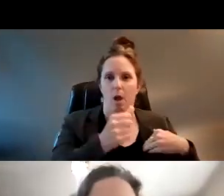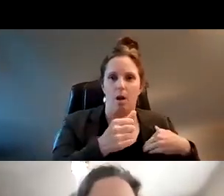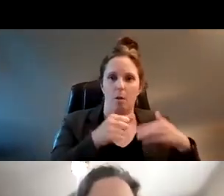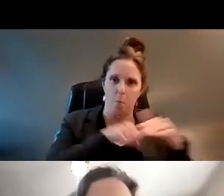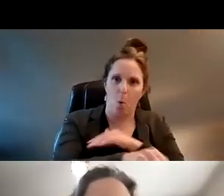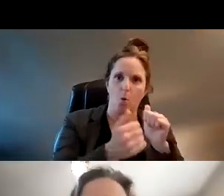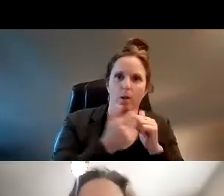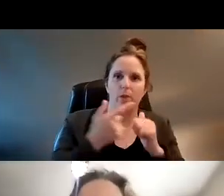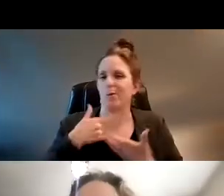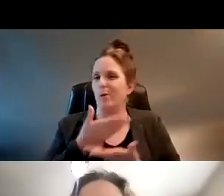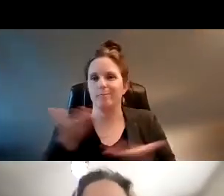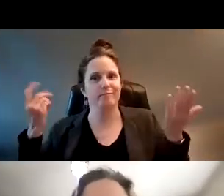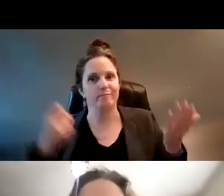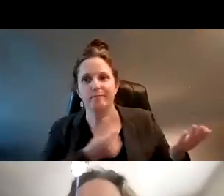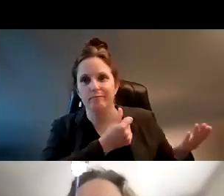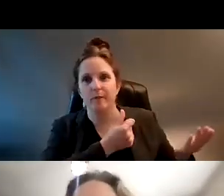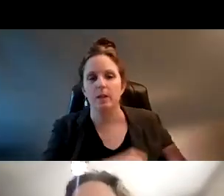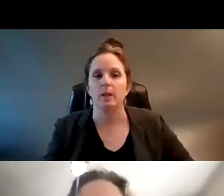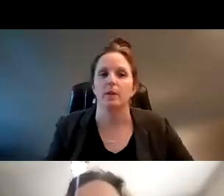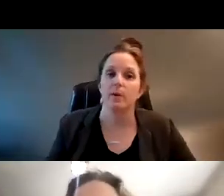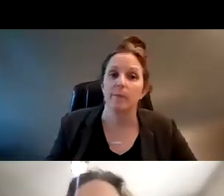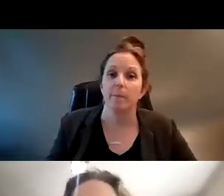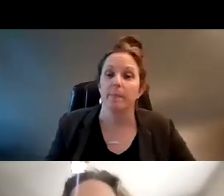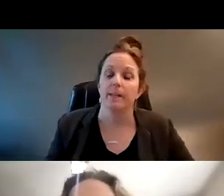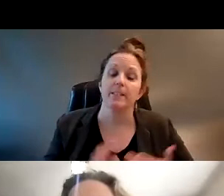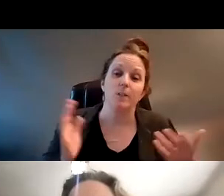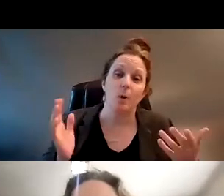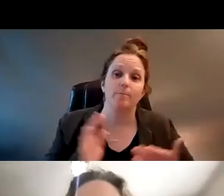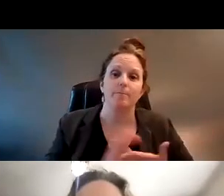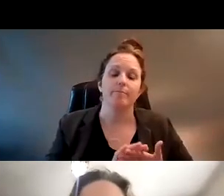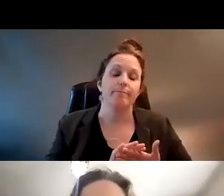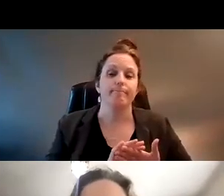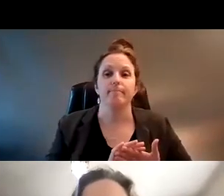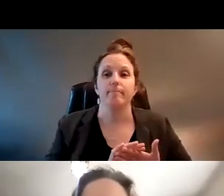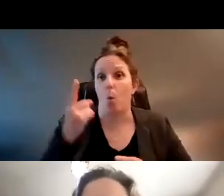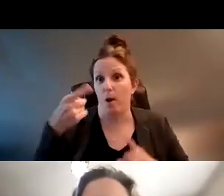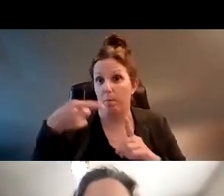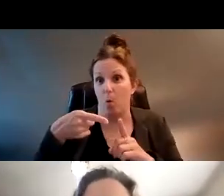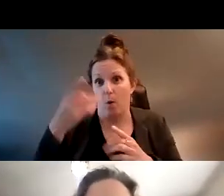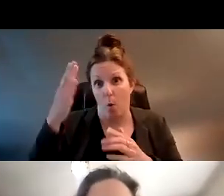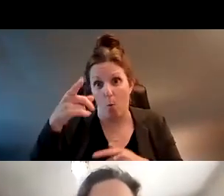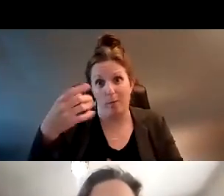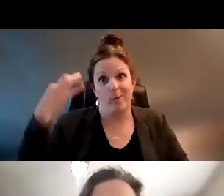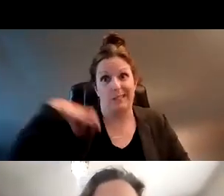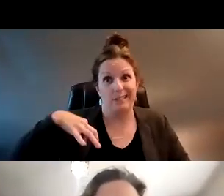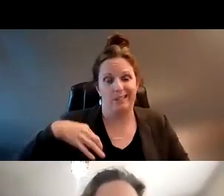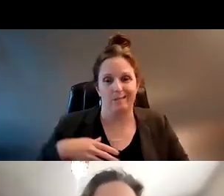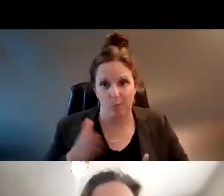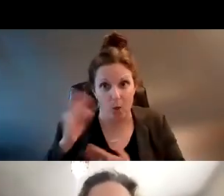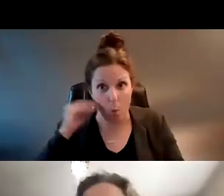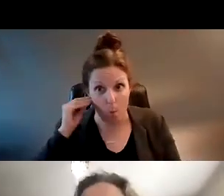or you're not. And so just if I, sort of leave you with one point, I think it's very clear from the research